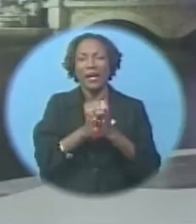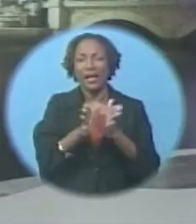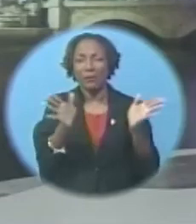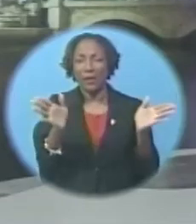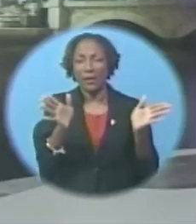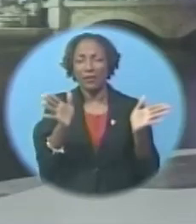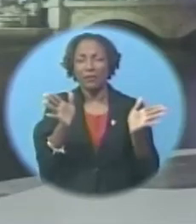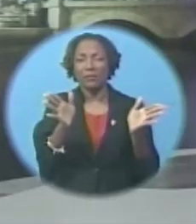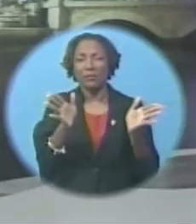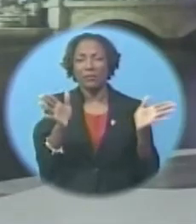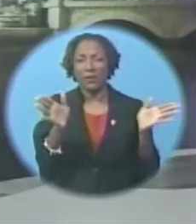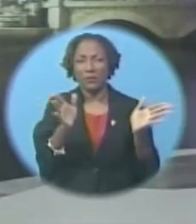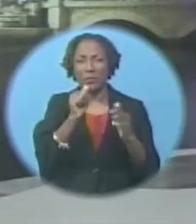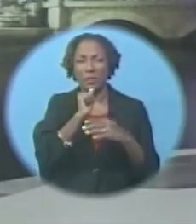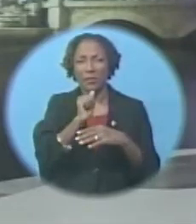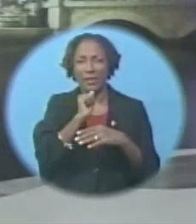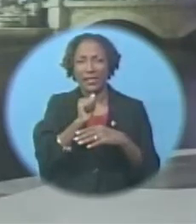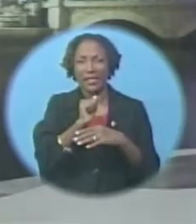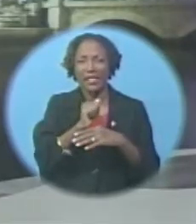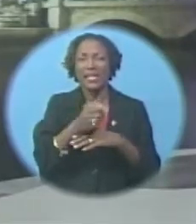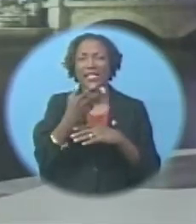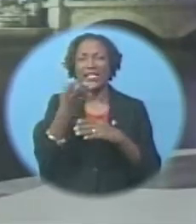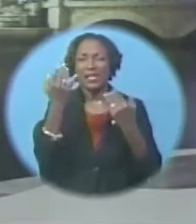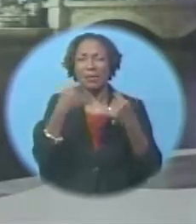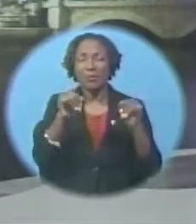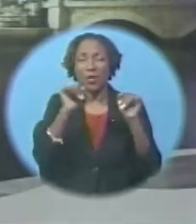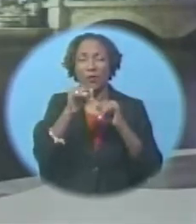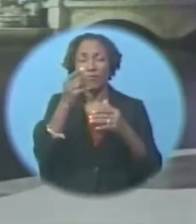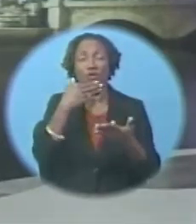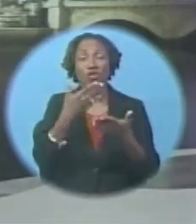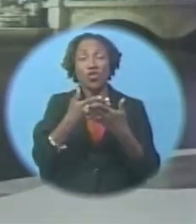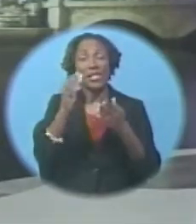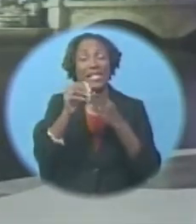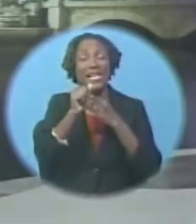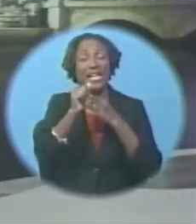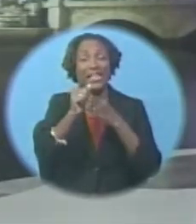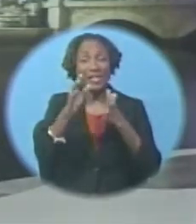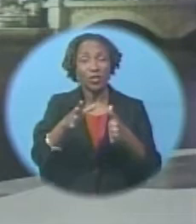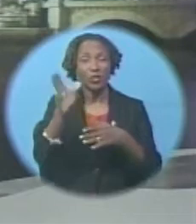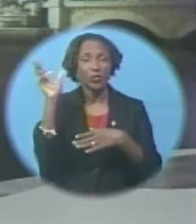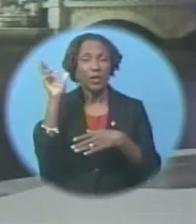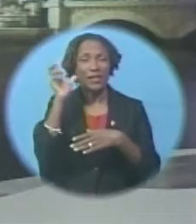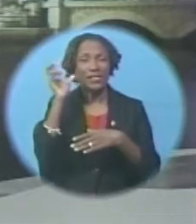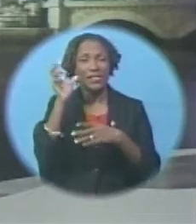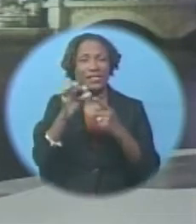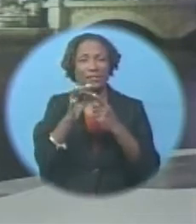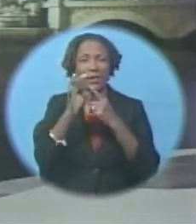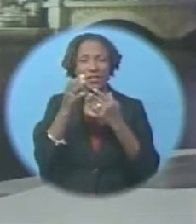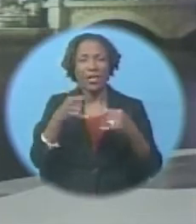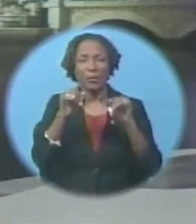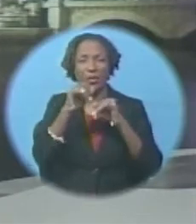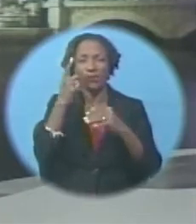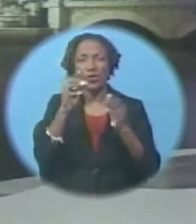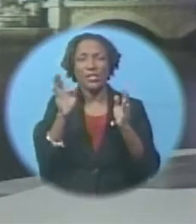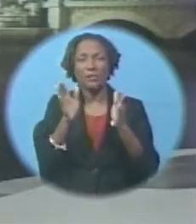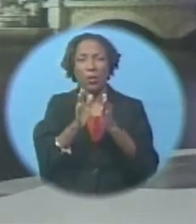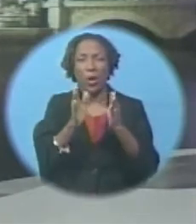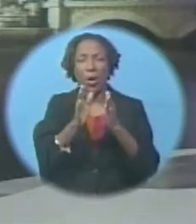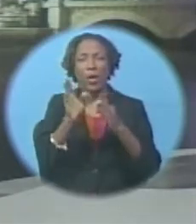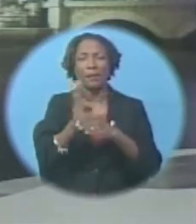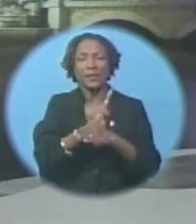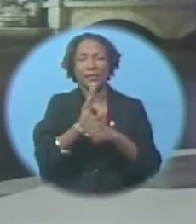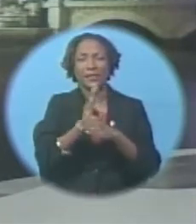for any good leader to be able to listen. He says it is especially important for small businesses that are now trying to